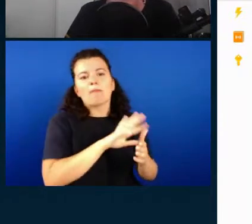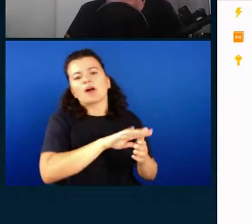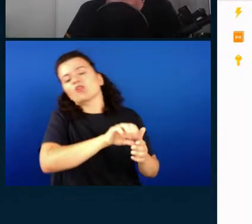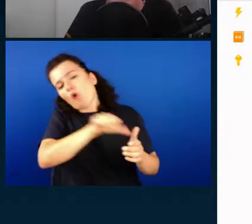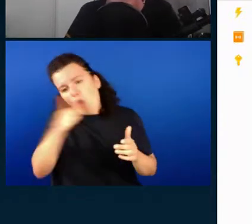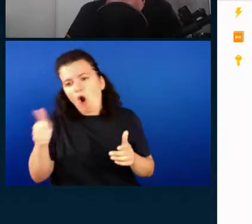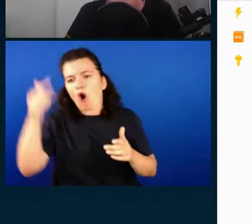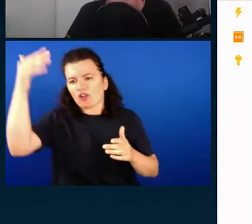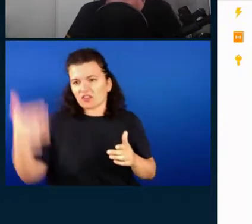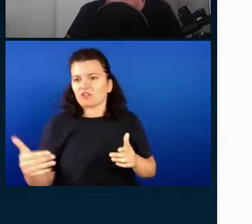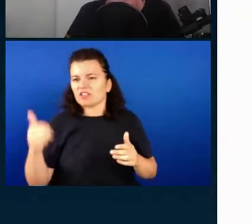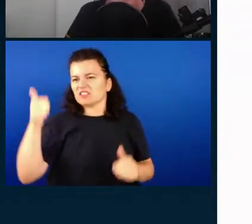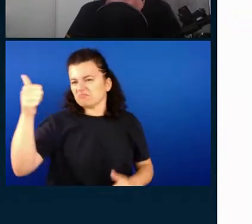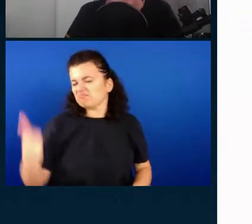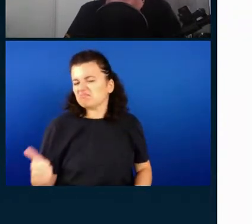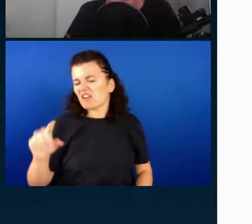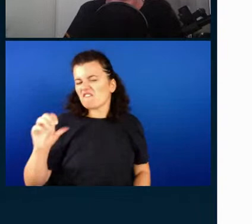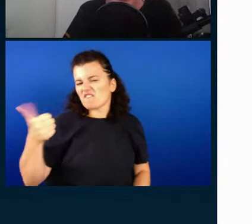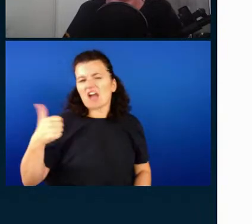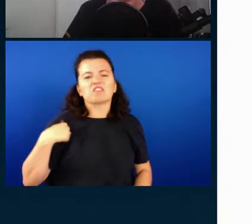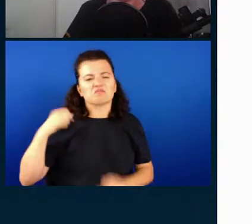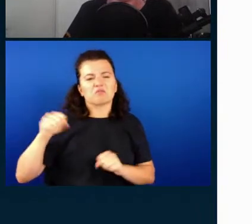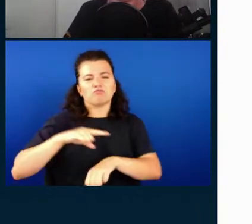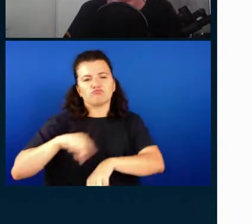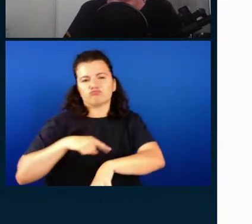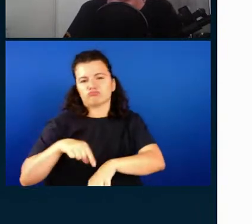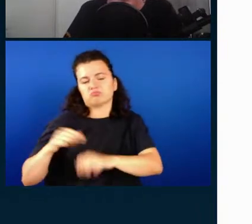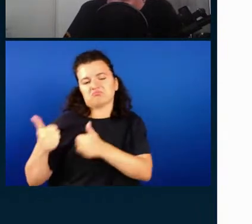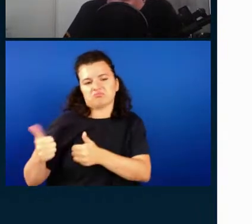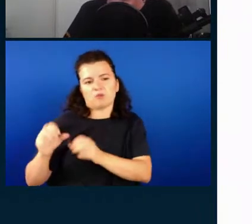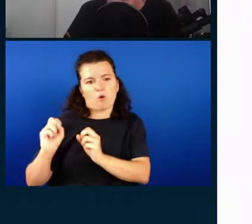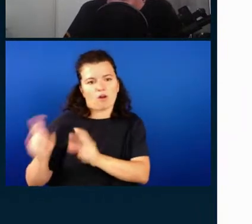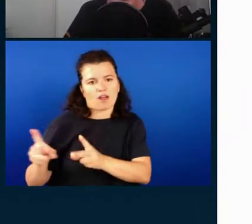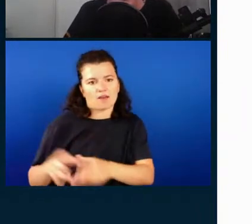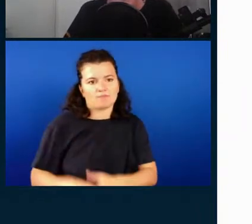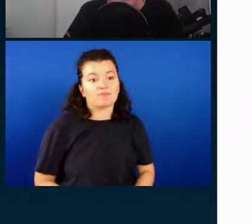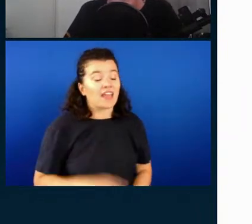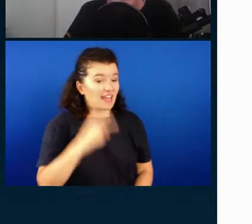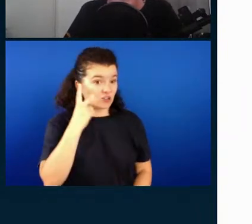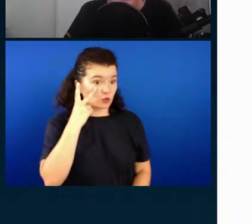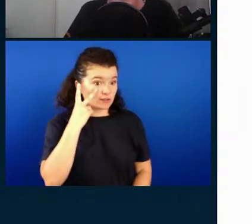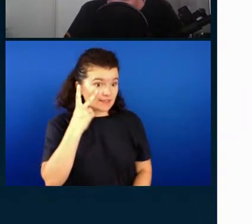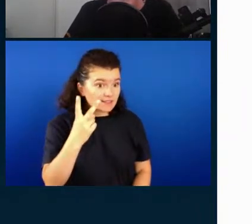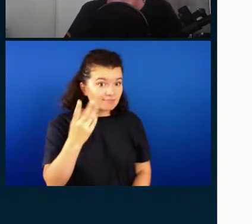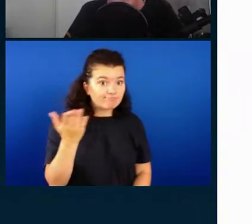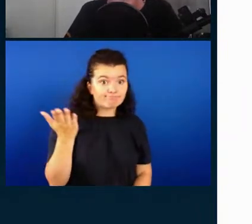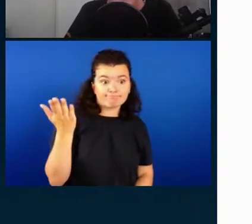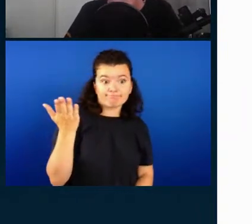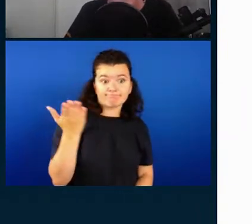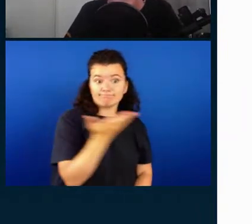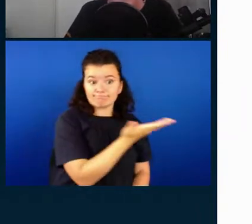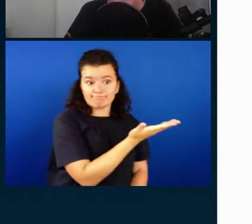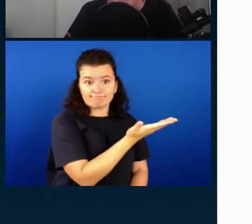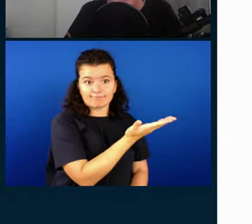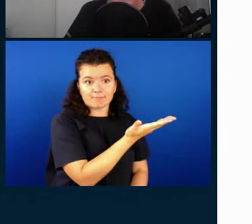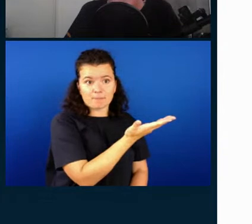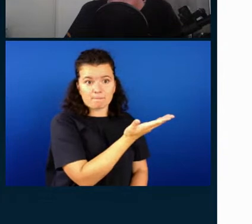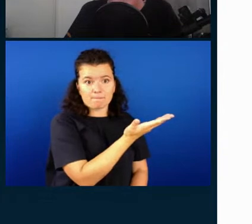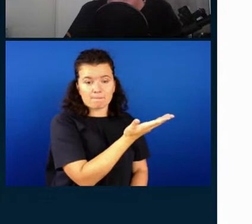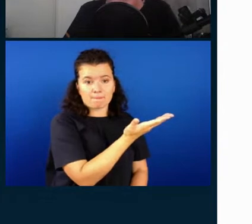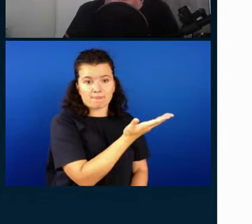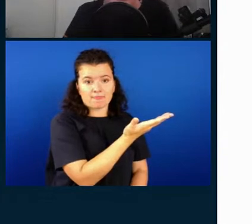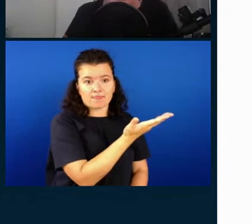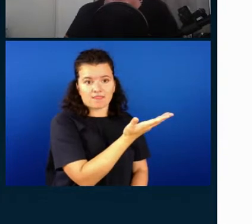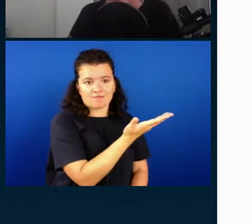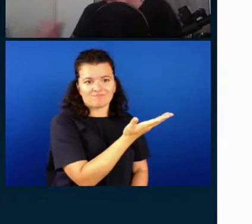scheduled tasks, it's not that big a deal. And here you see that I have the following VMs are running. My VM is